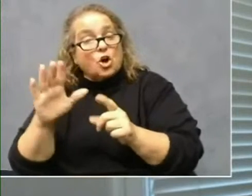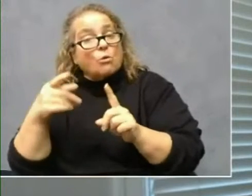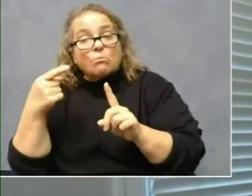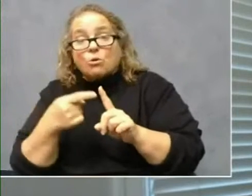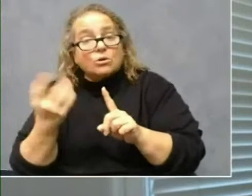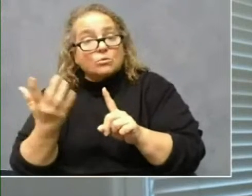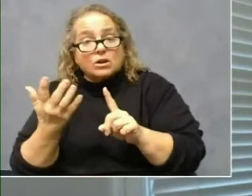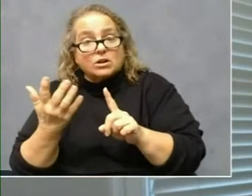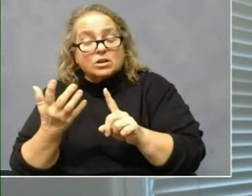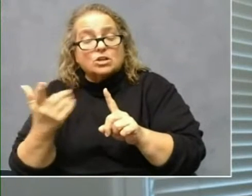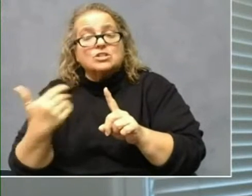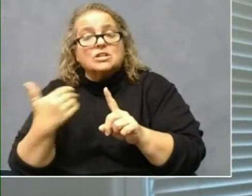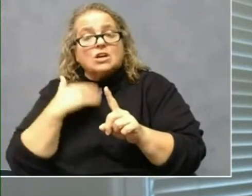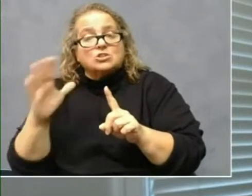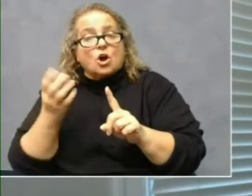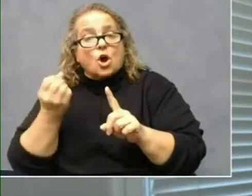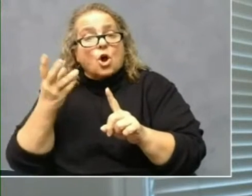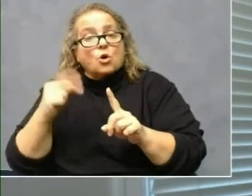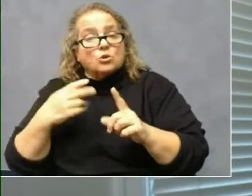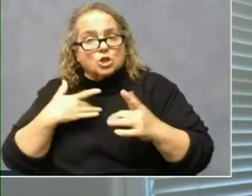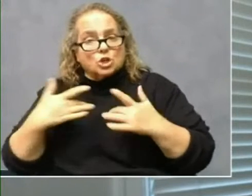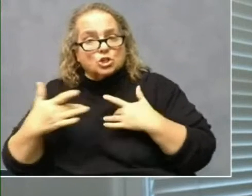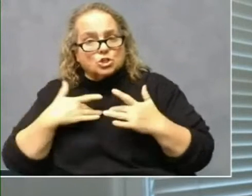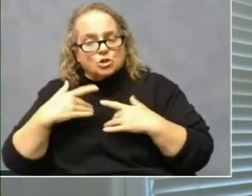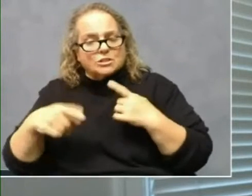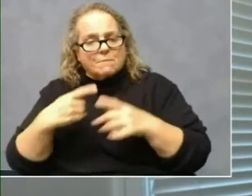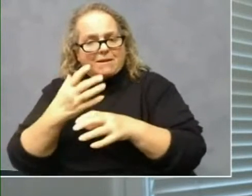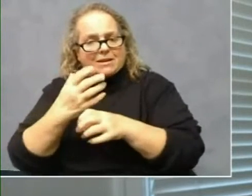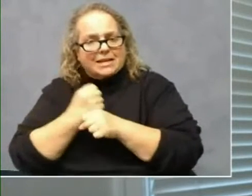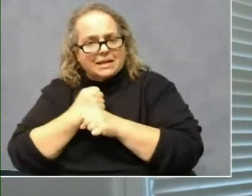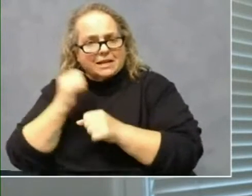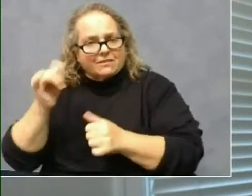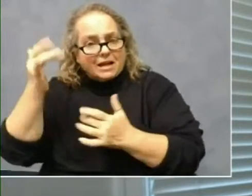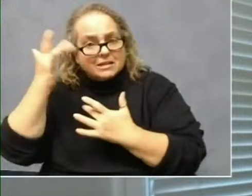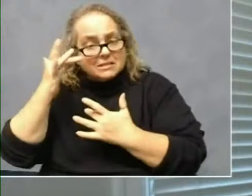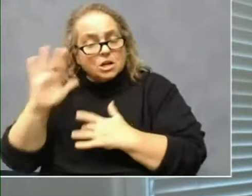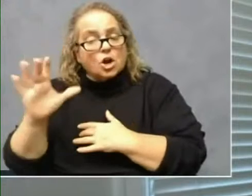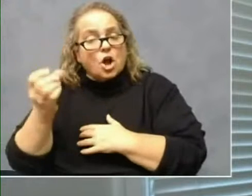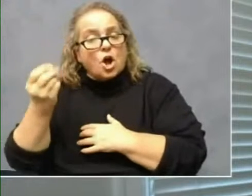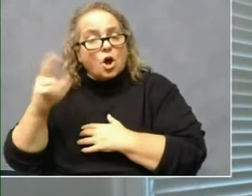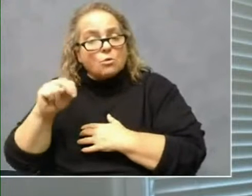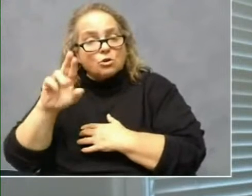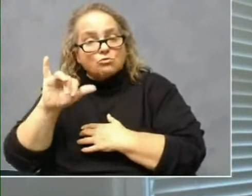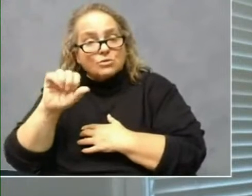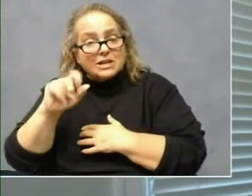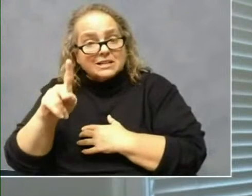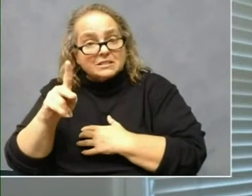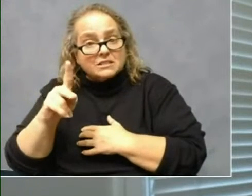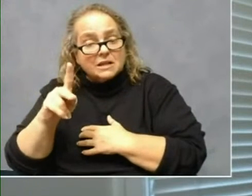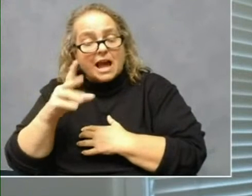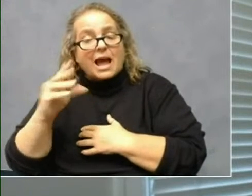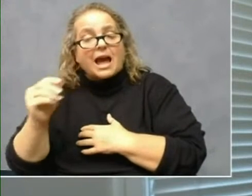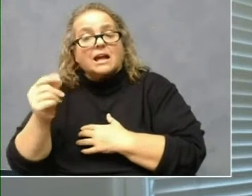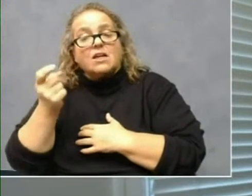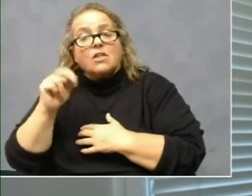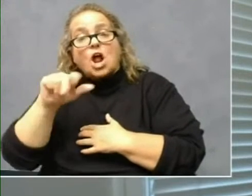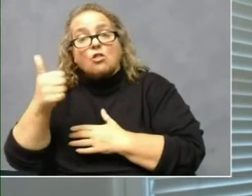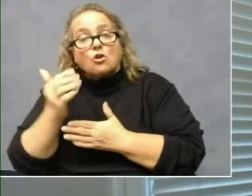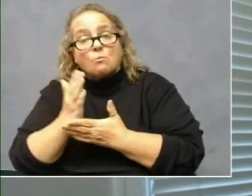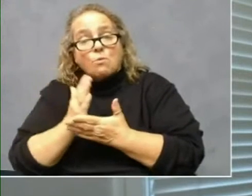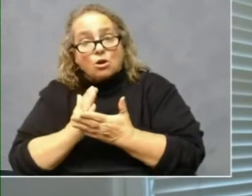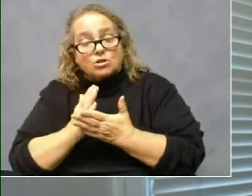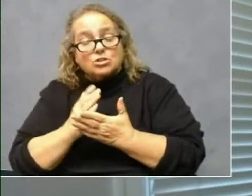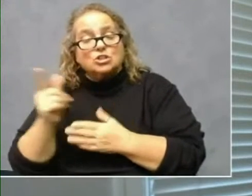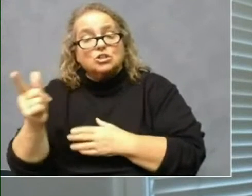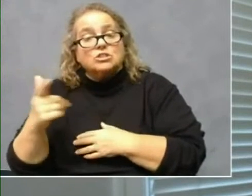own concerns about getting the disease and her own risk factors. And again, the operative part here is she is distressed by